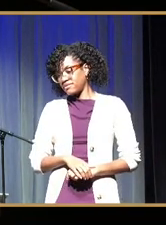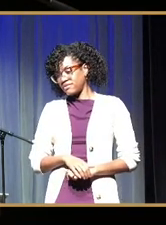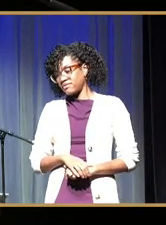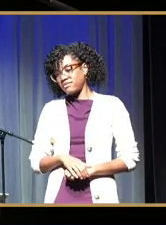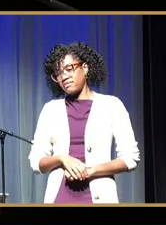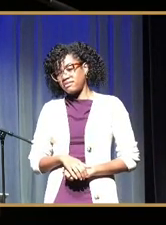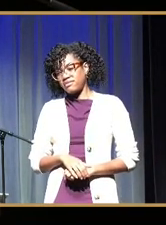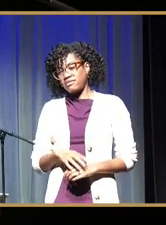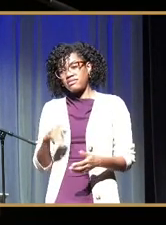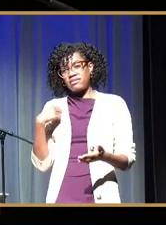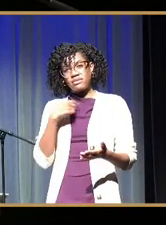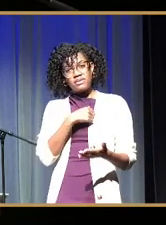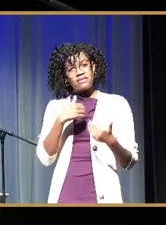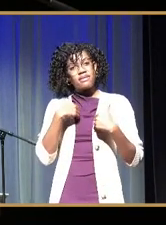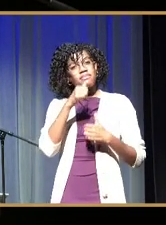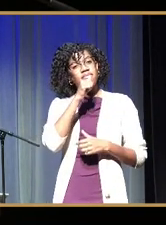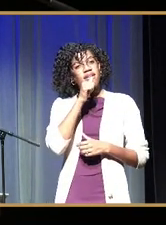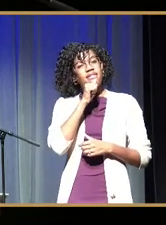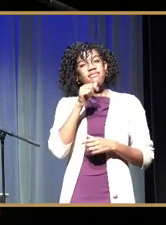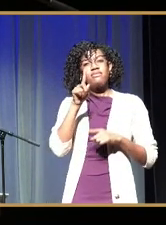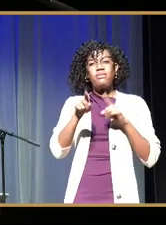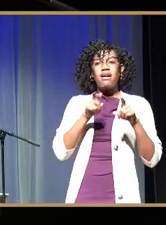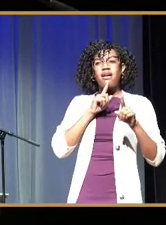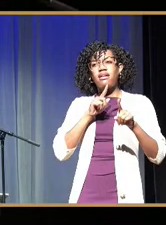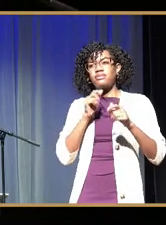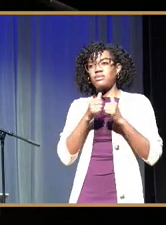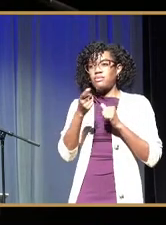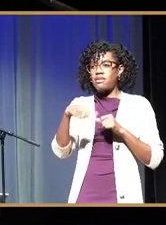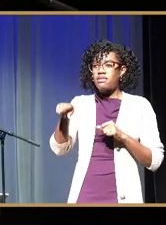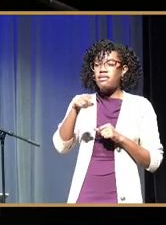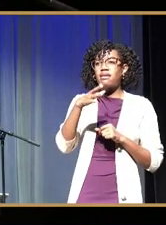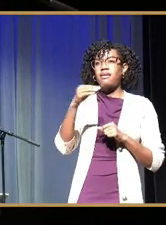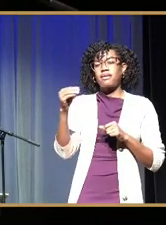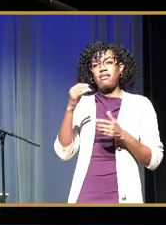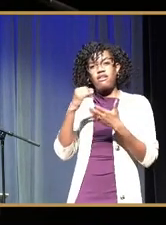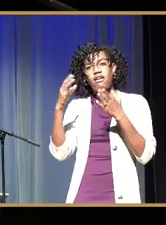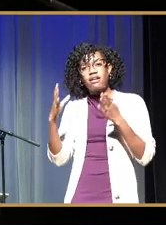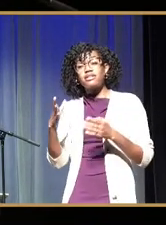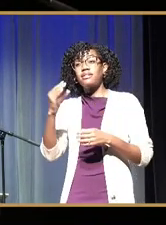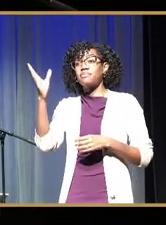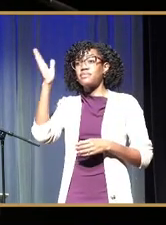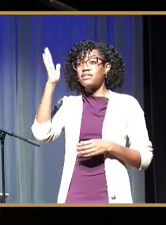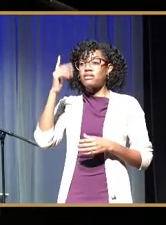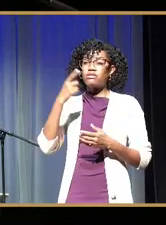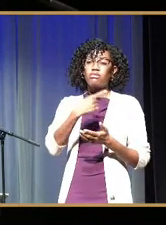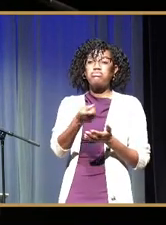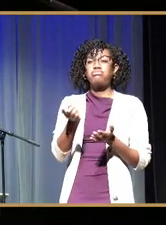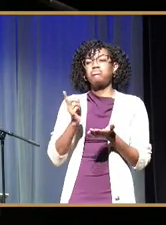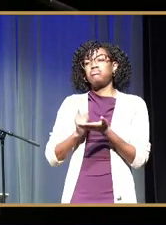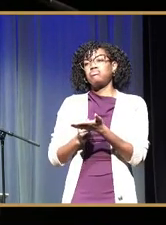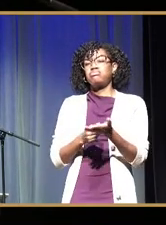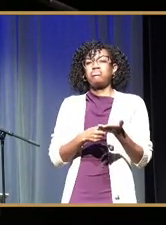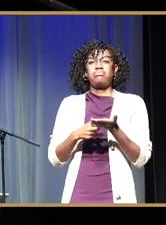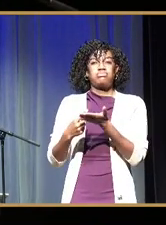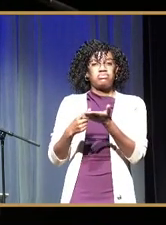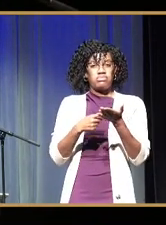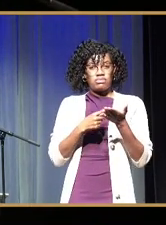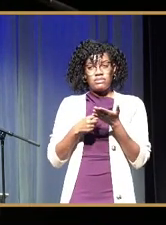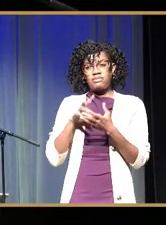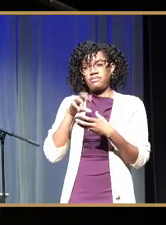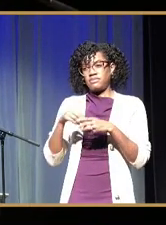And we've held private Q&A sessions with them and the artists and presenters who have been parts of our